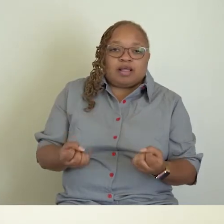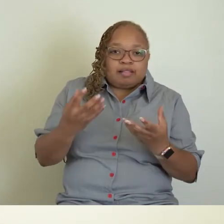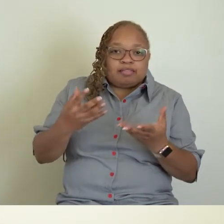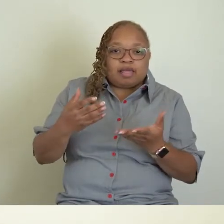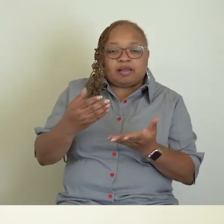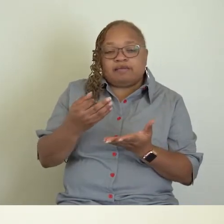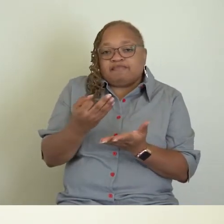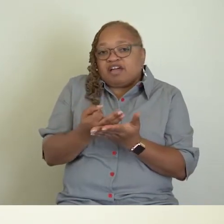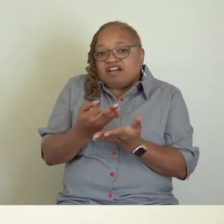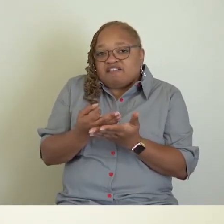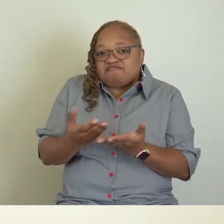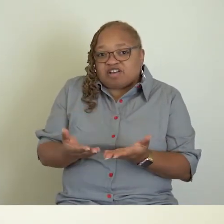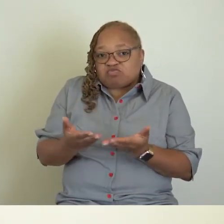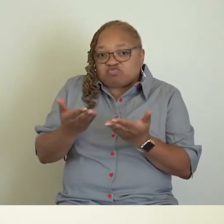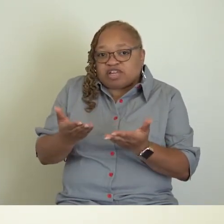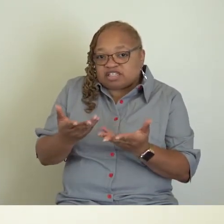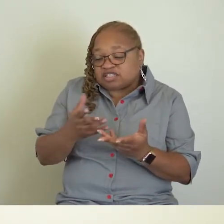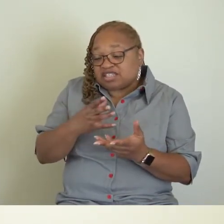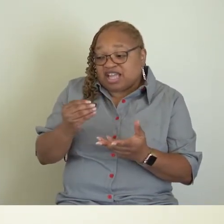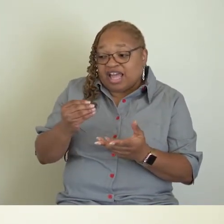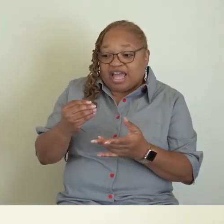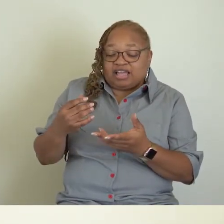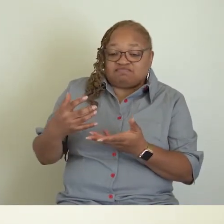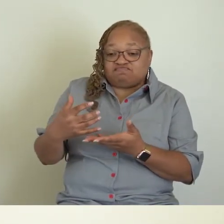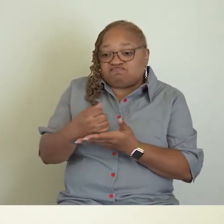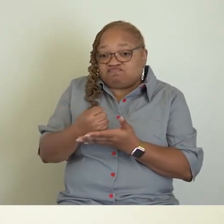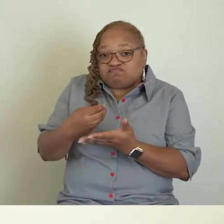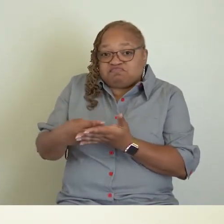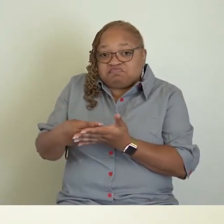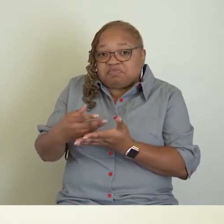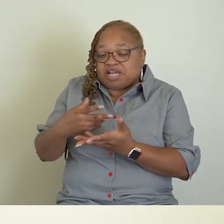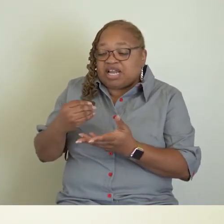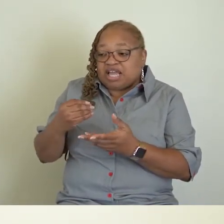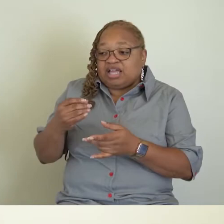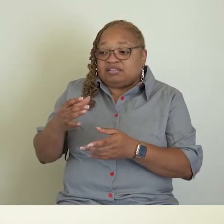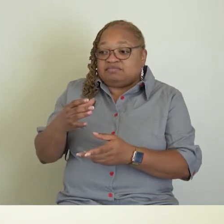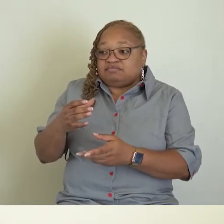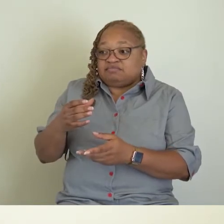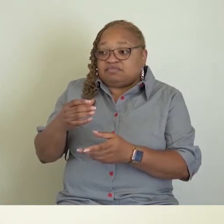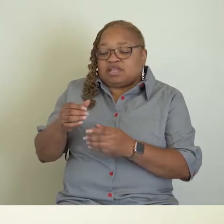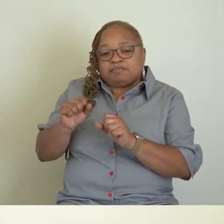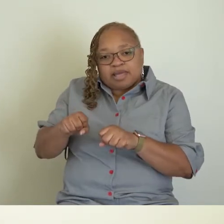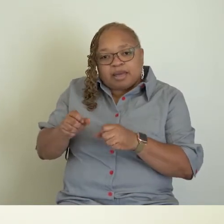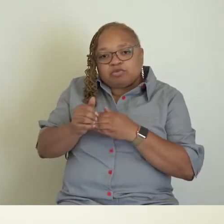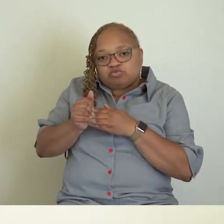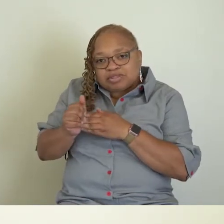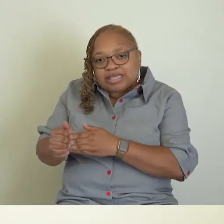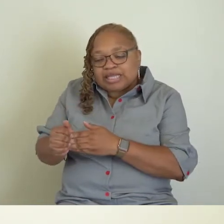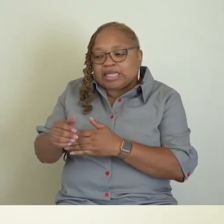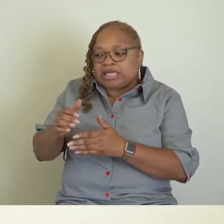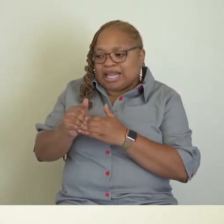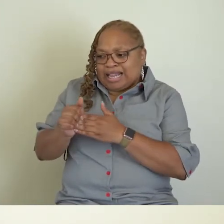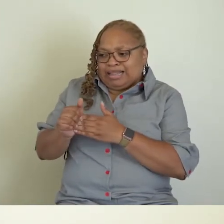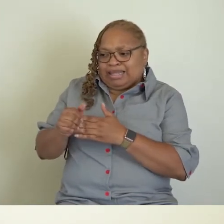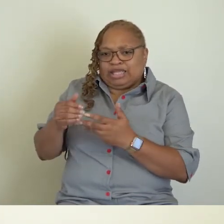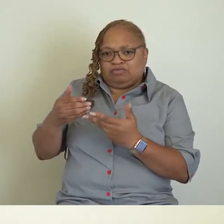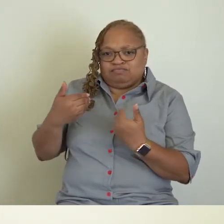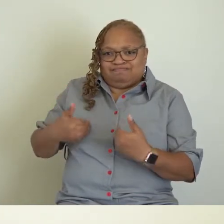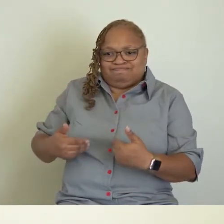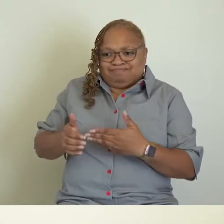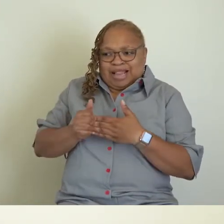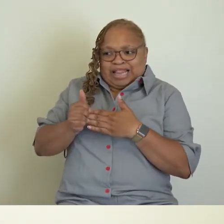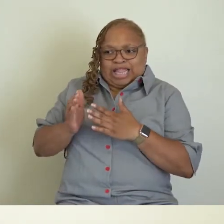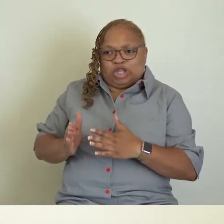to the different sporting events and raise money by working the concessions. And being able to lead that and be a